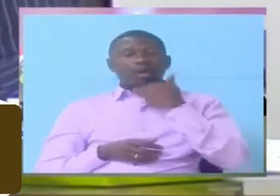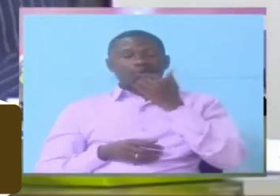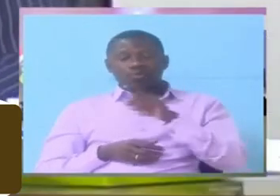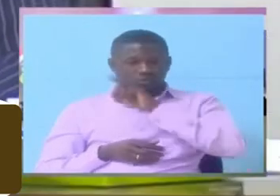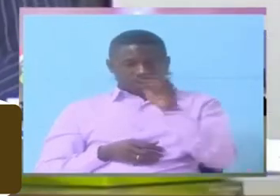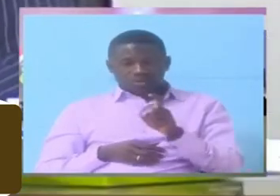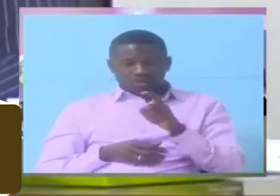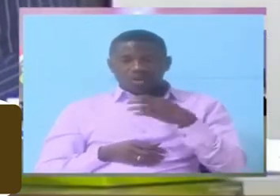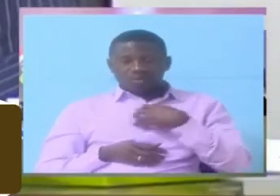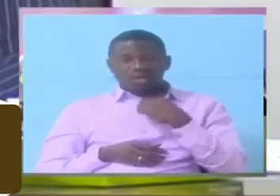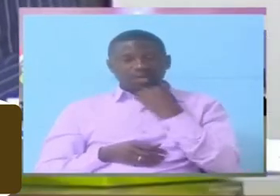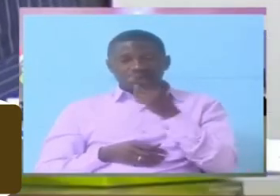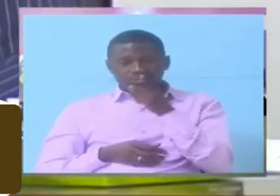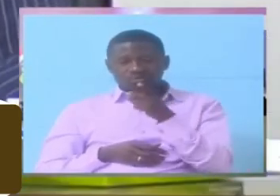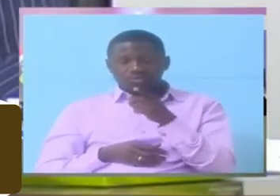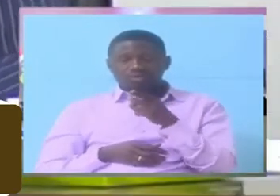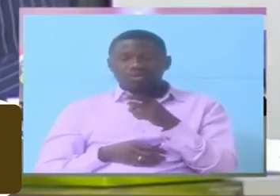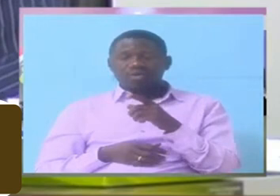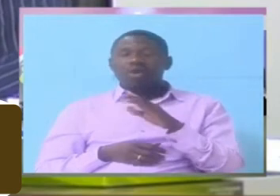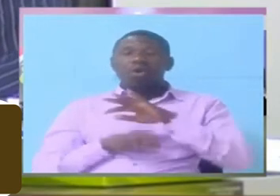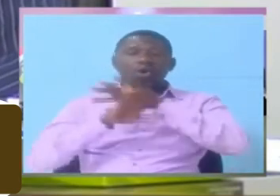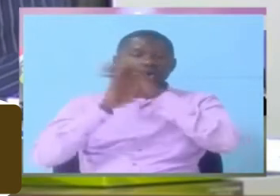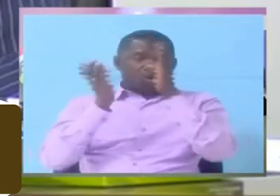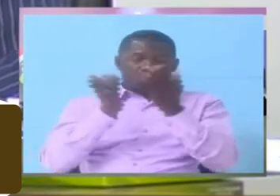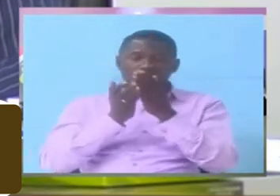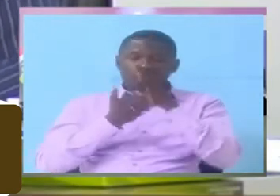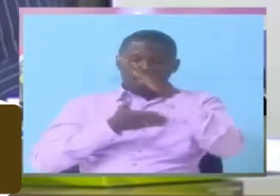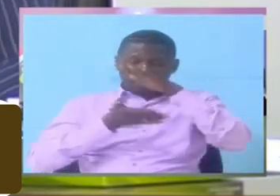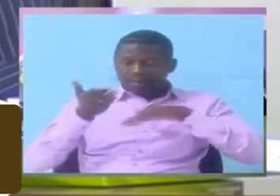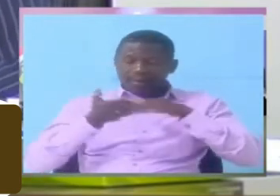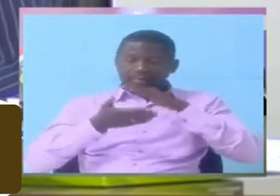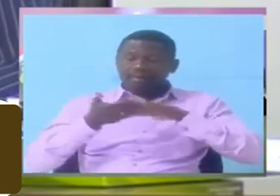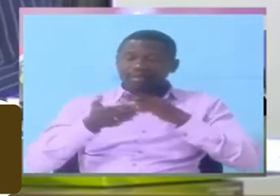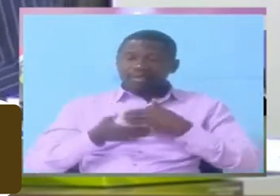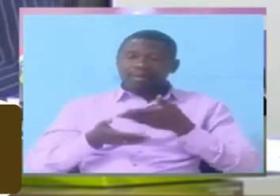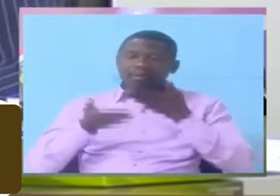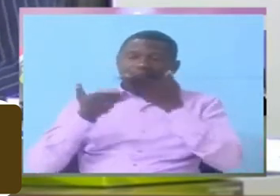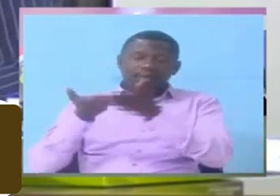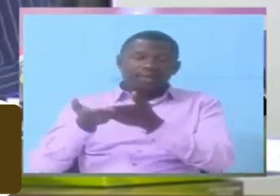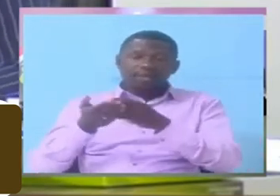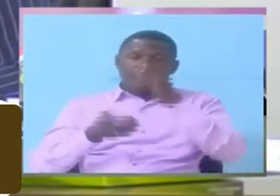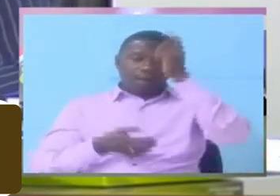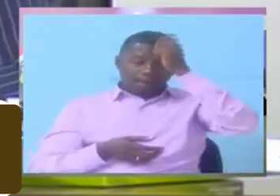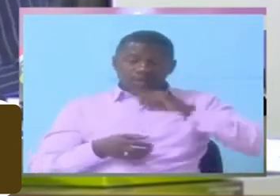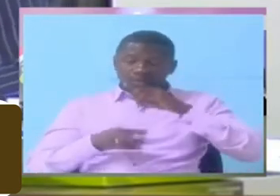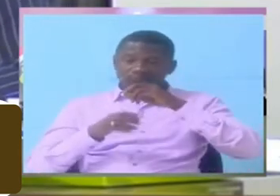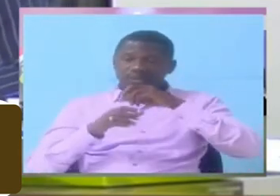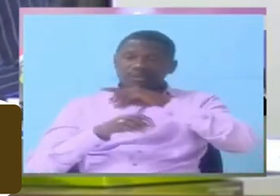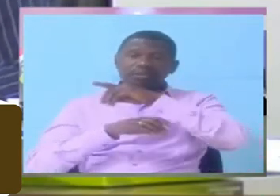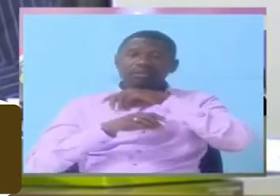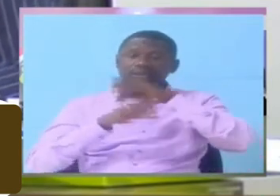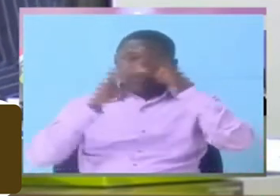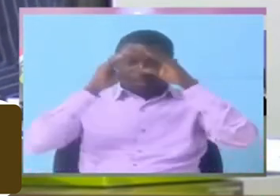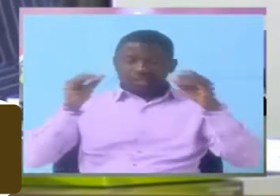is, of all documents that can potentially be at the police station, why did you specifically request for